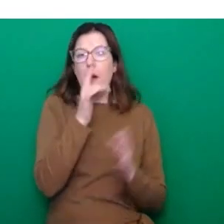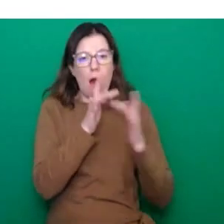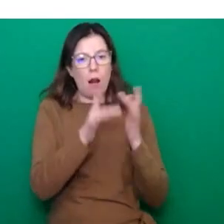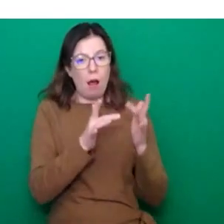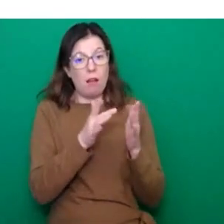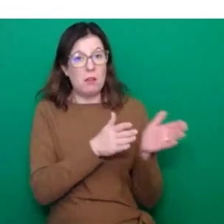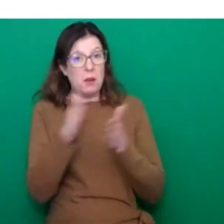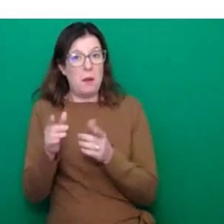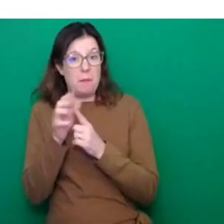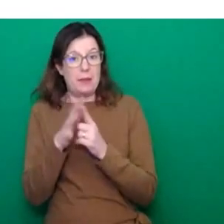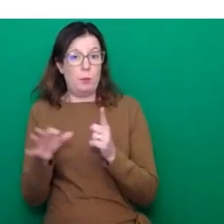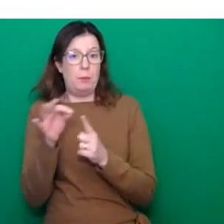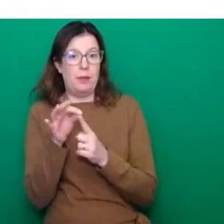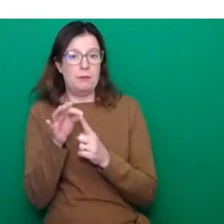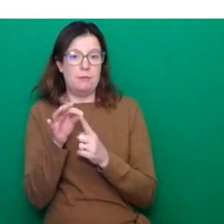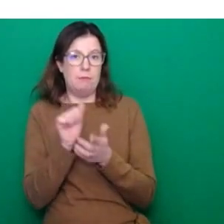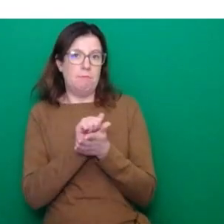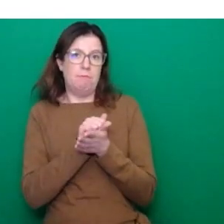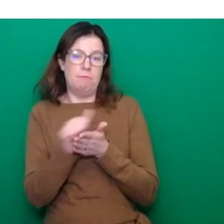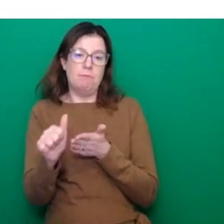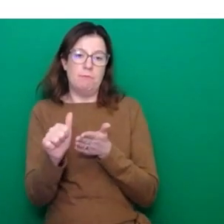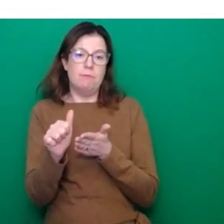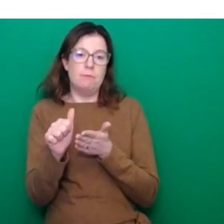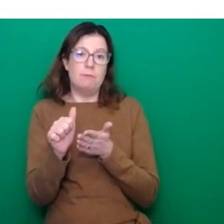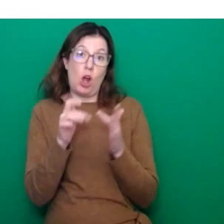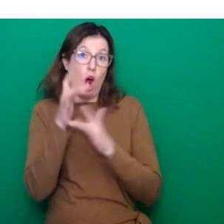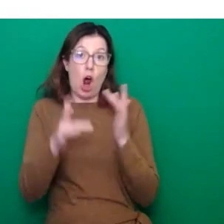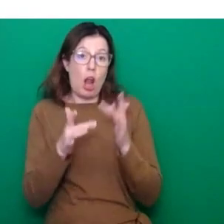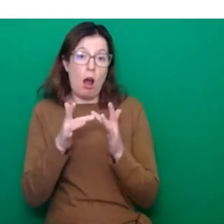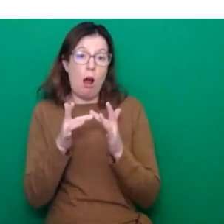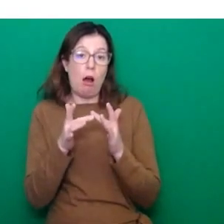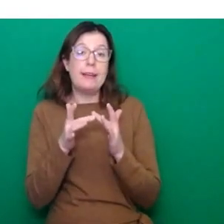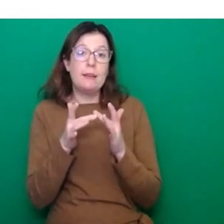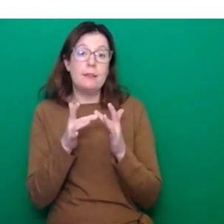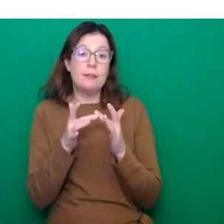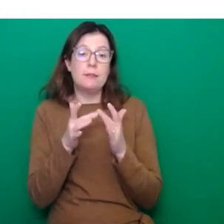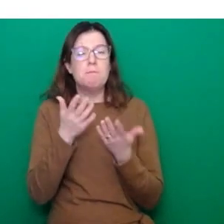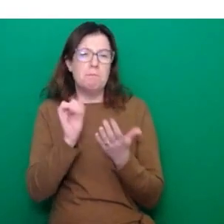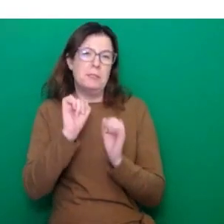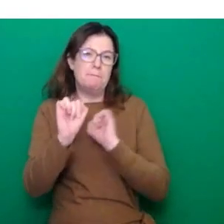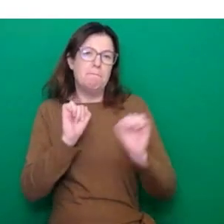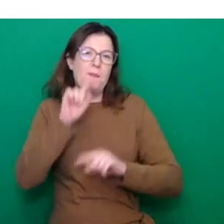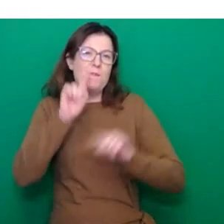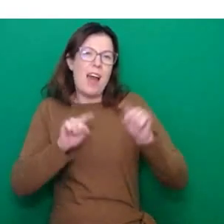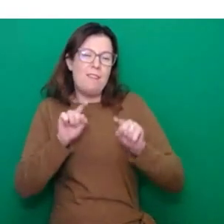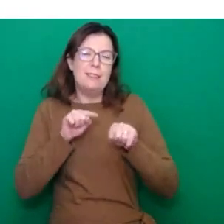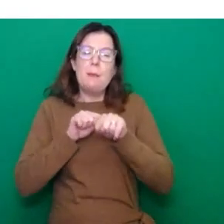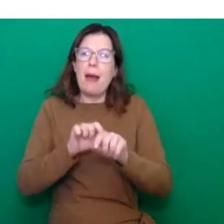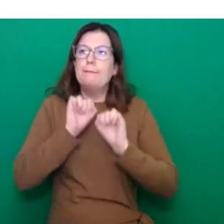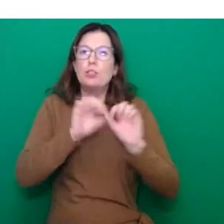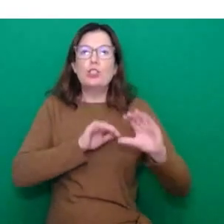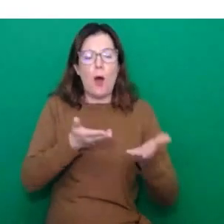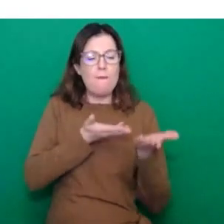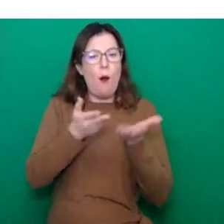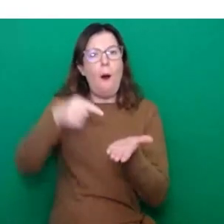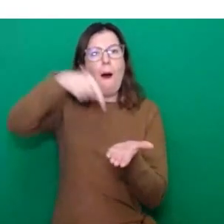probably PWPs will often find they're doing a lot of online work, although that will vary a bit by service type, and as